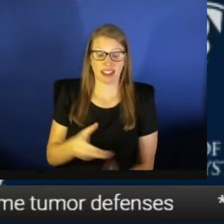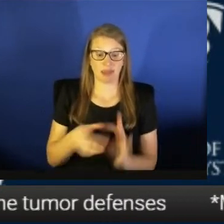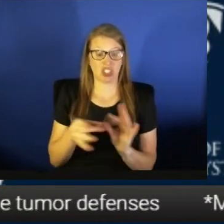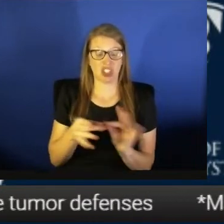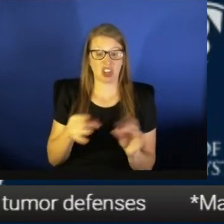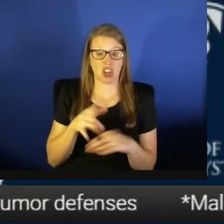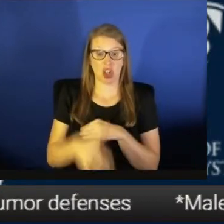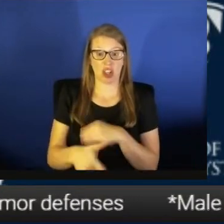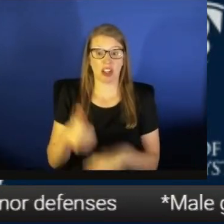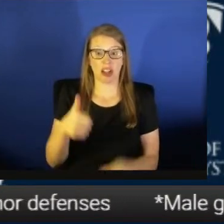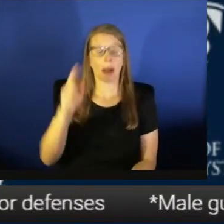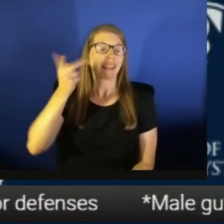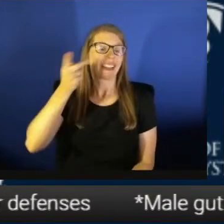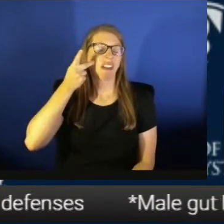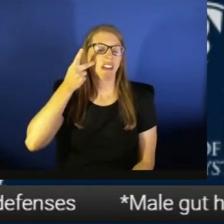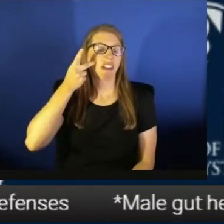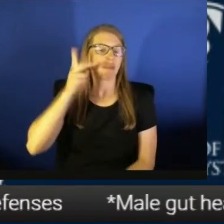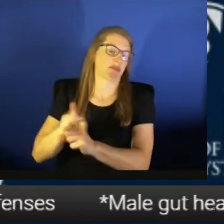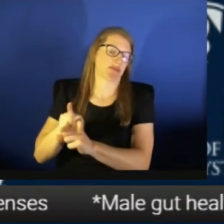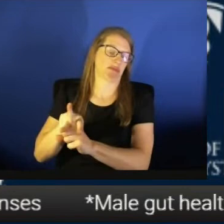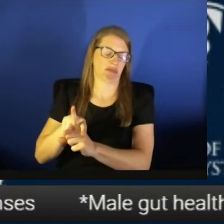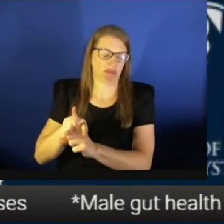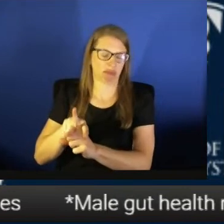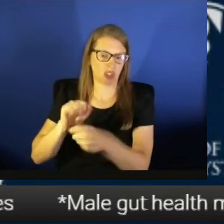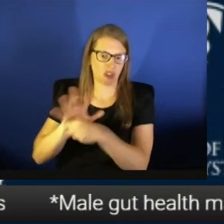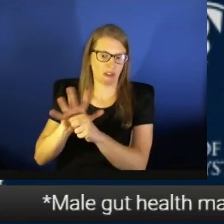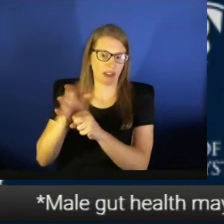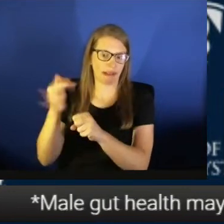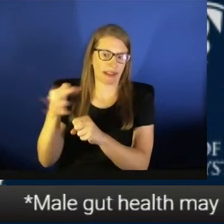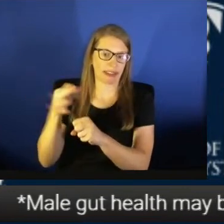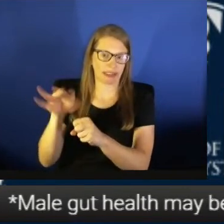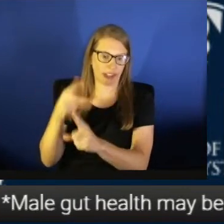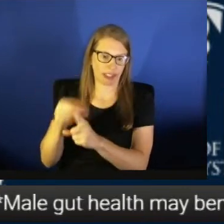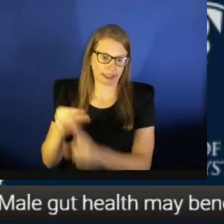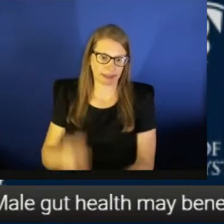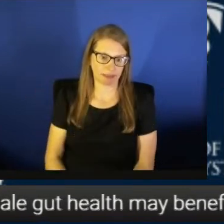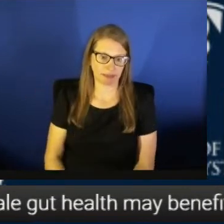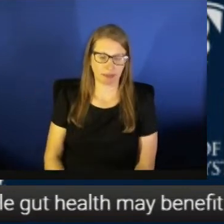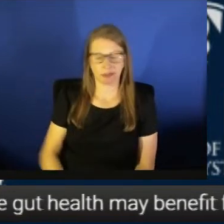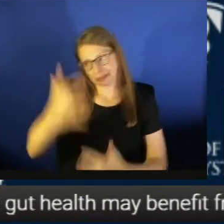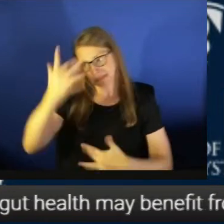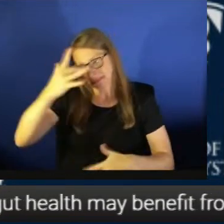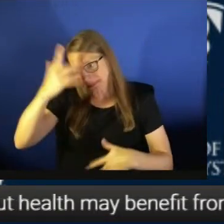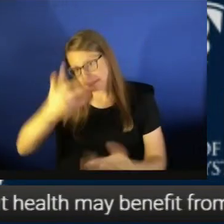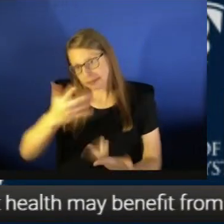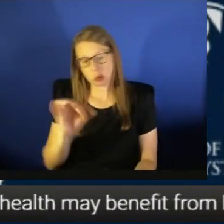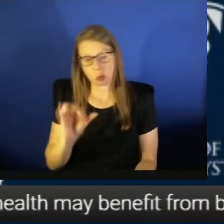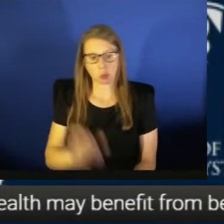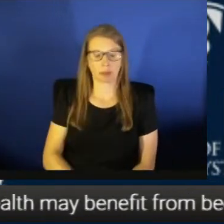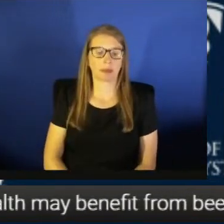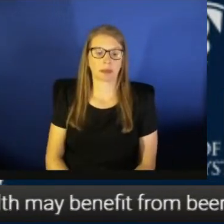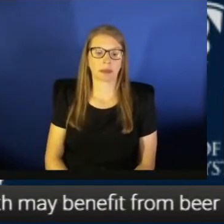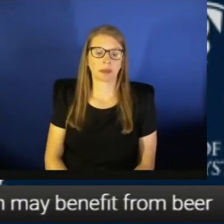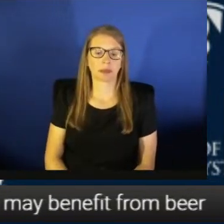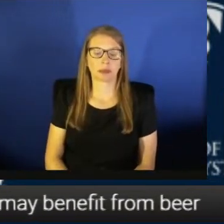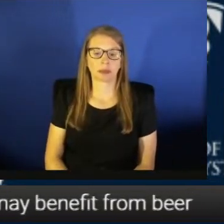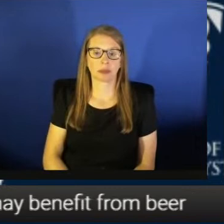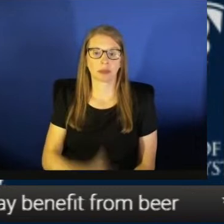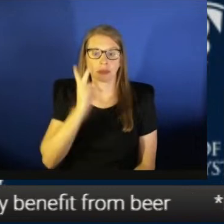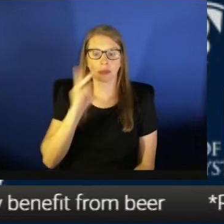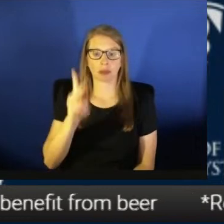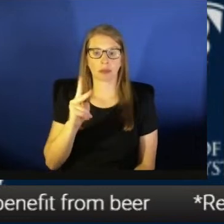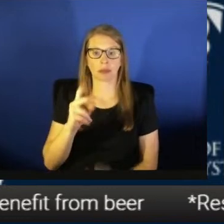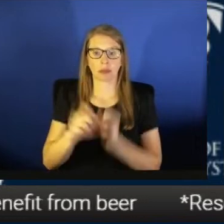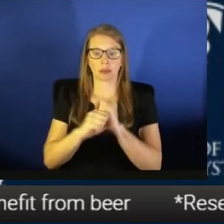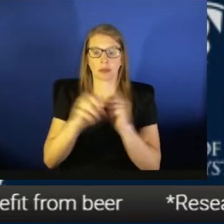the politicization of COVID-19 and this disease and vaccines. I saw a headline today that might be